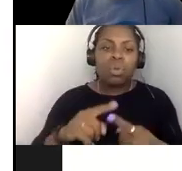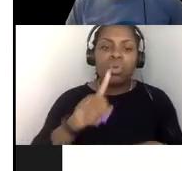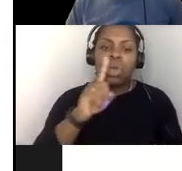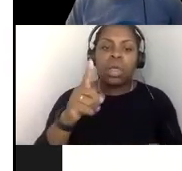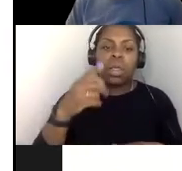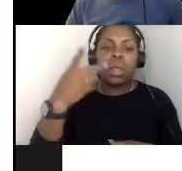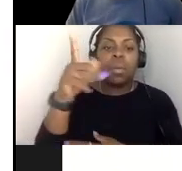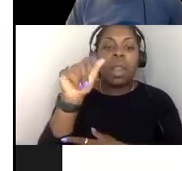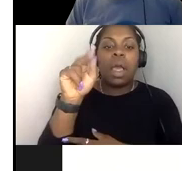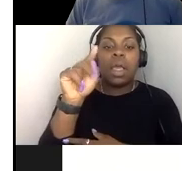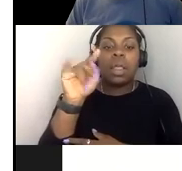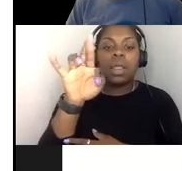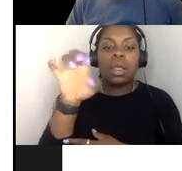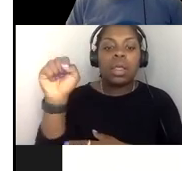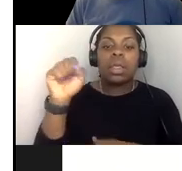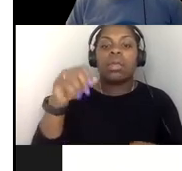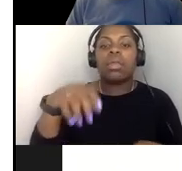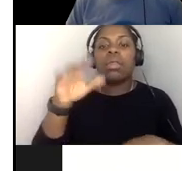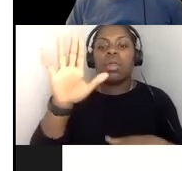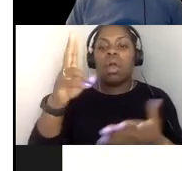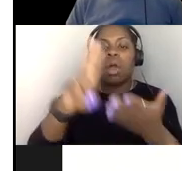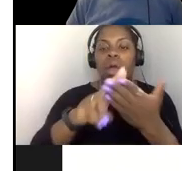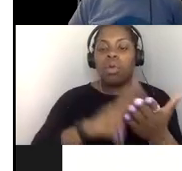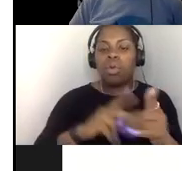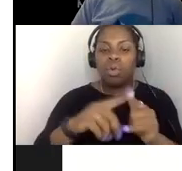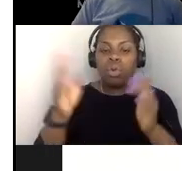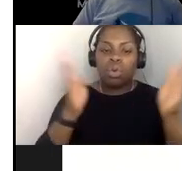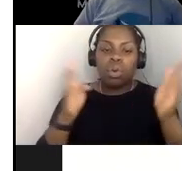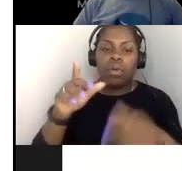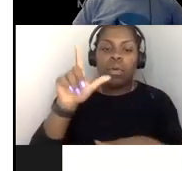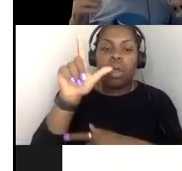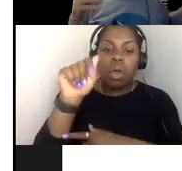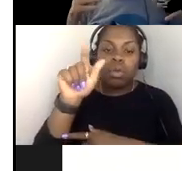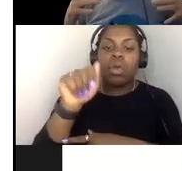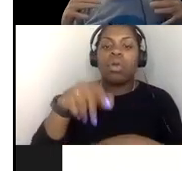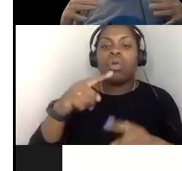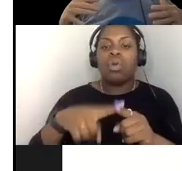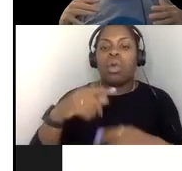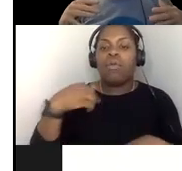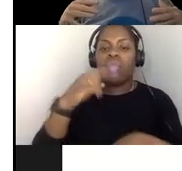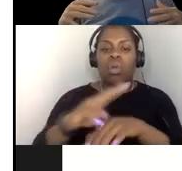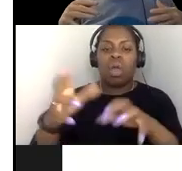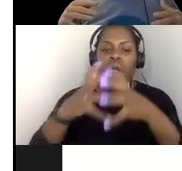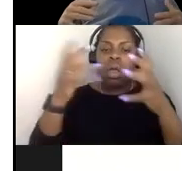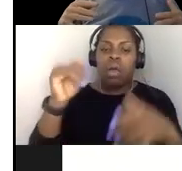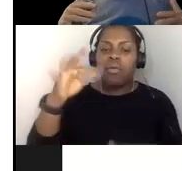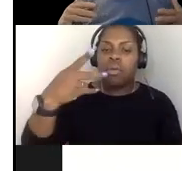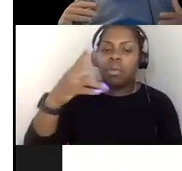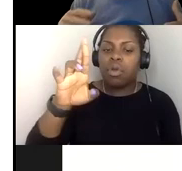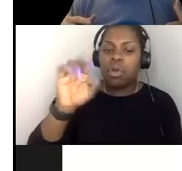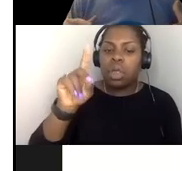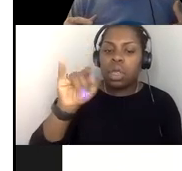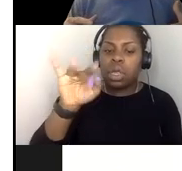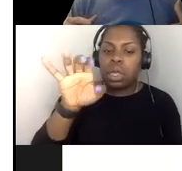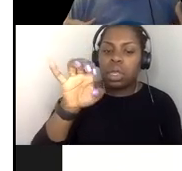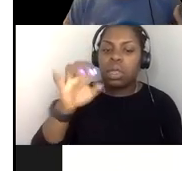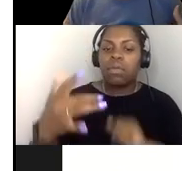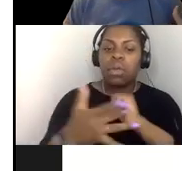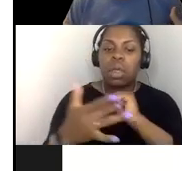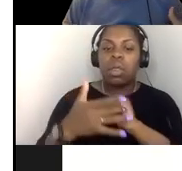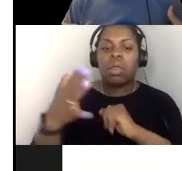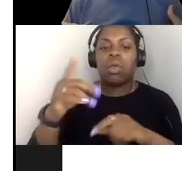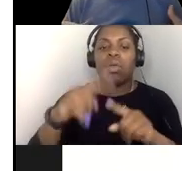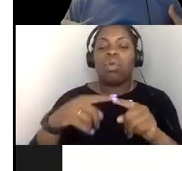using a lot of predictive policing technology there. They have a wonderful set of, if you have a lot of time to be on